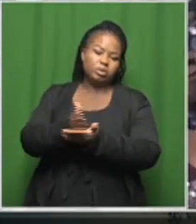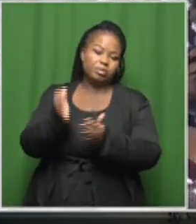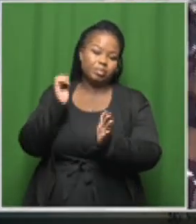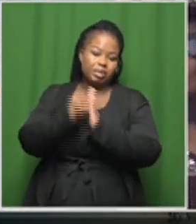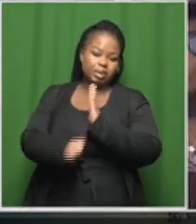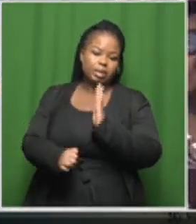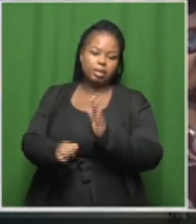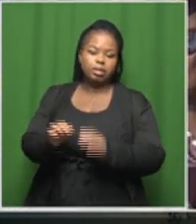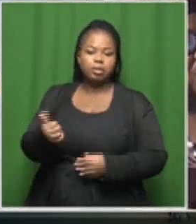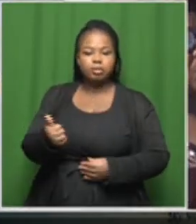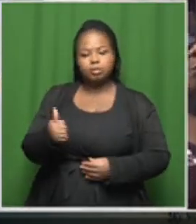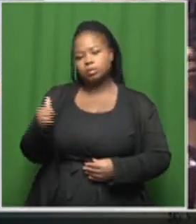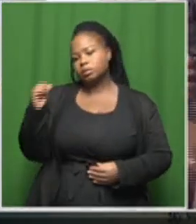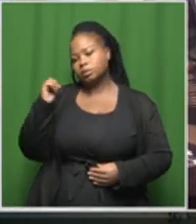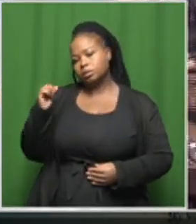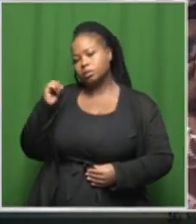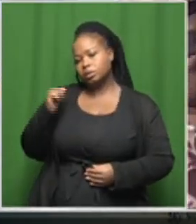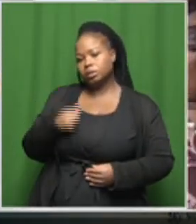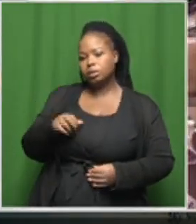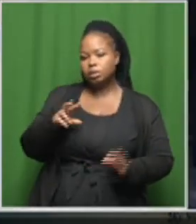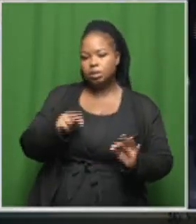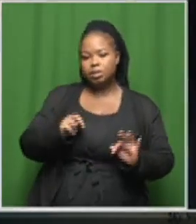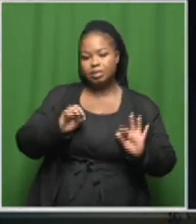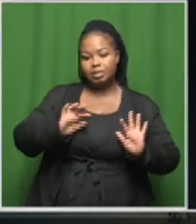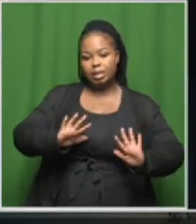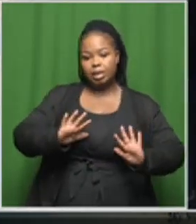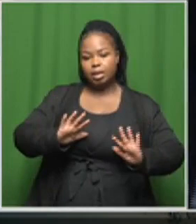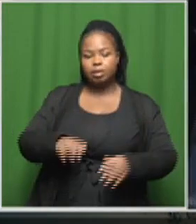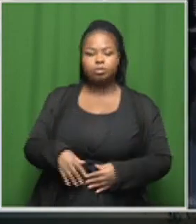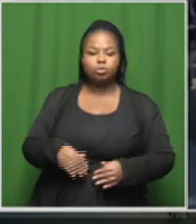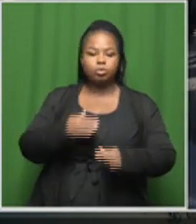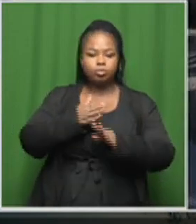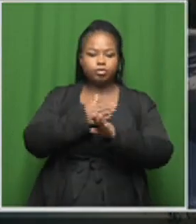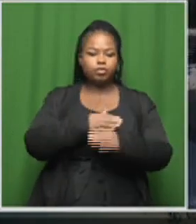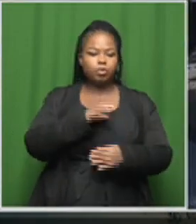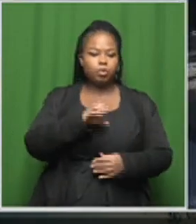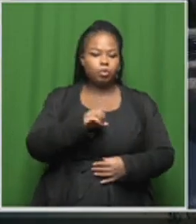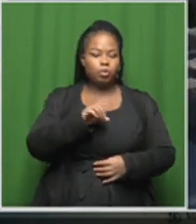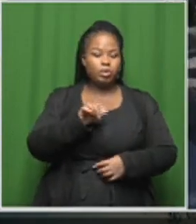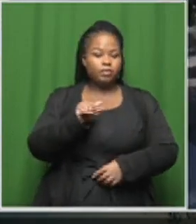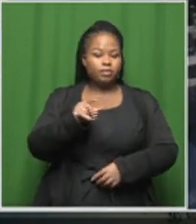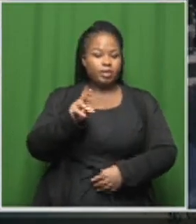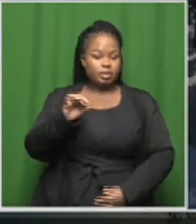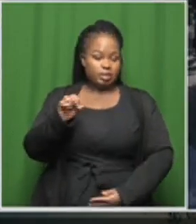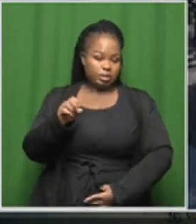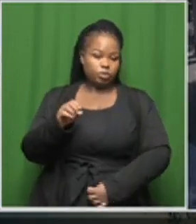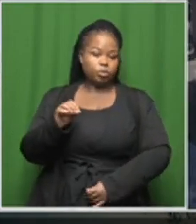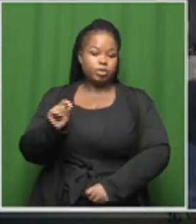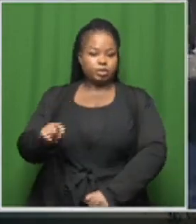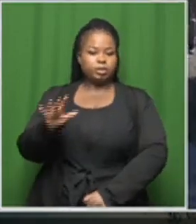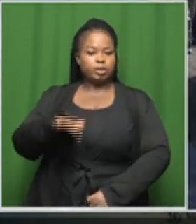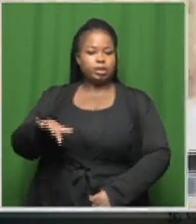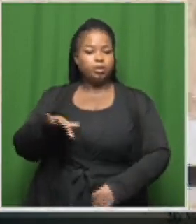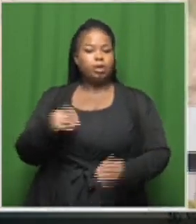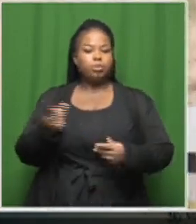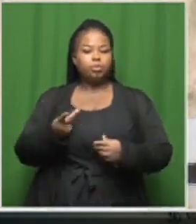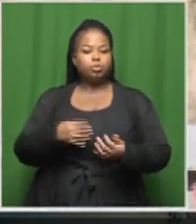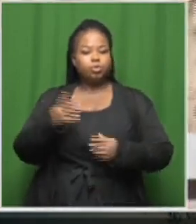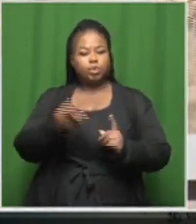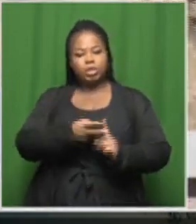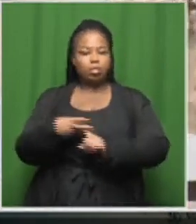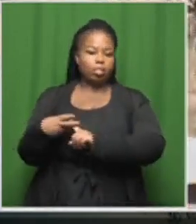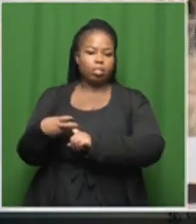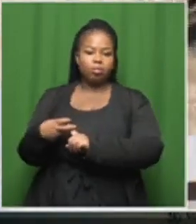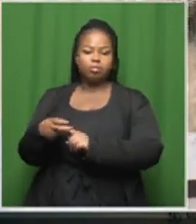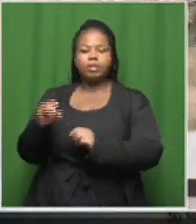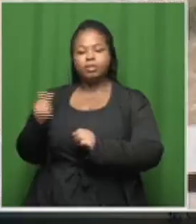then we ended off the day yesterday on the N10 just before Olifantshoek Pass. This was the area in which they were abducted before